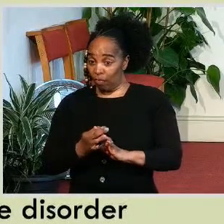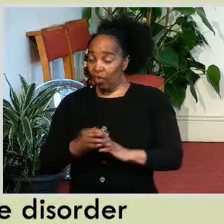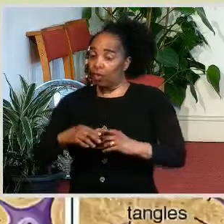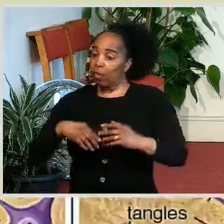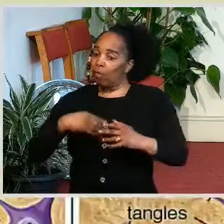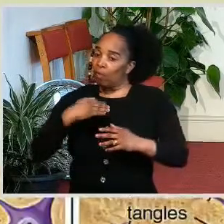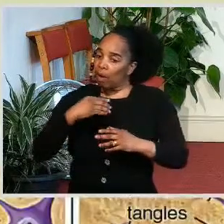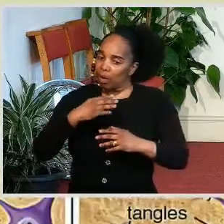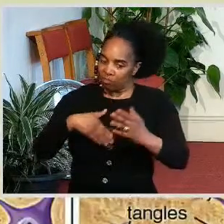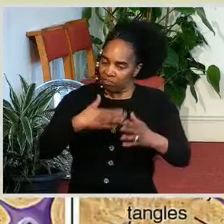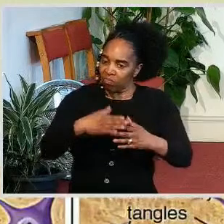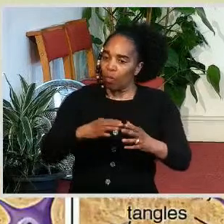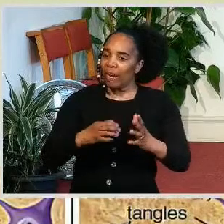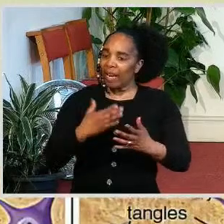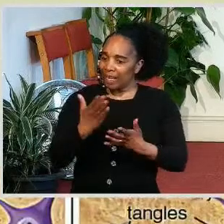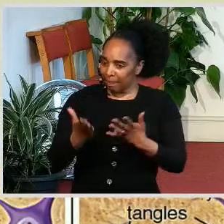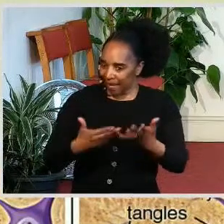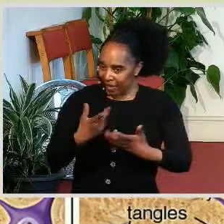I'd like to share.